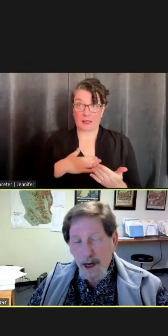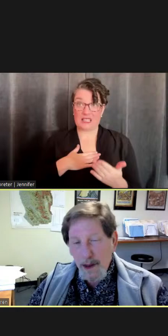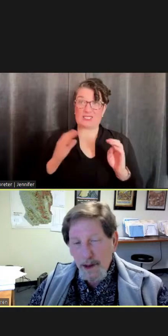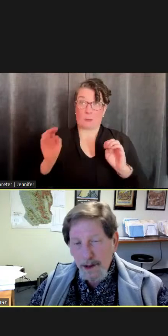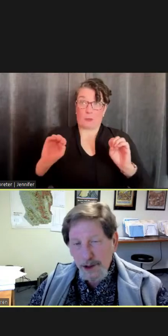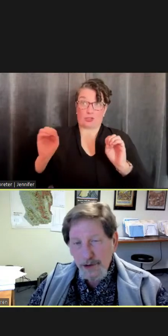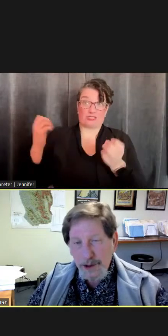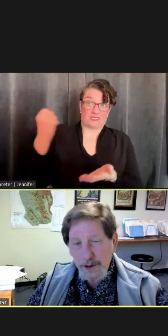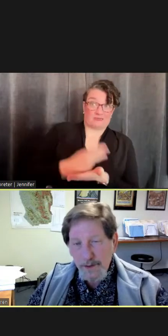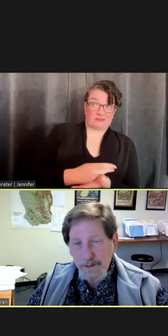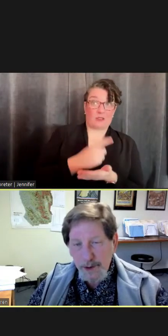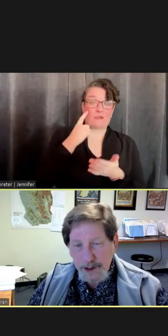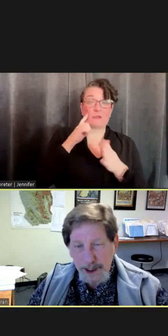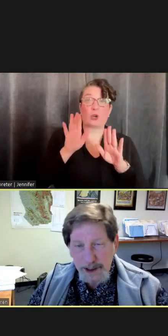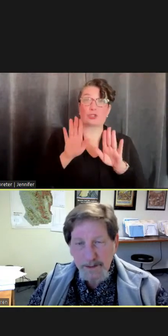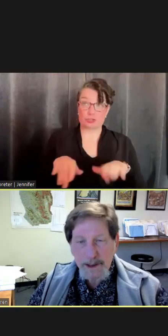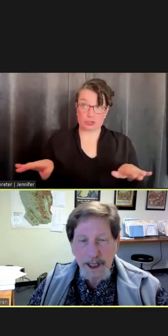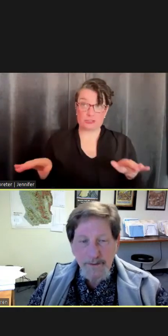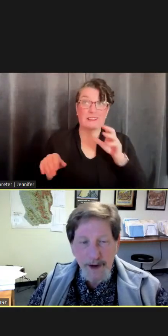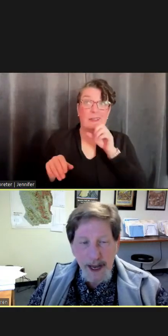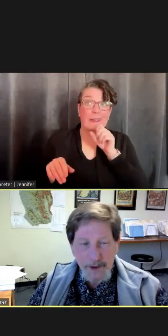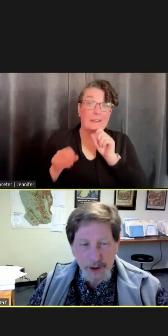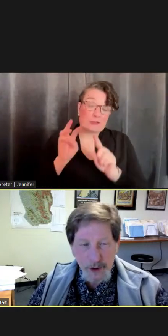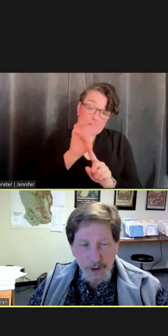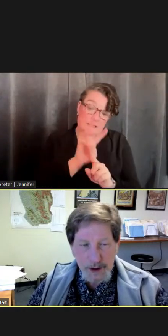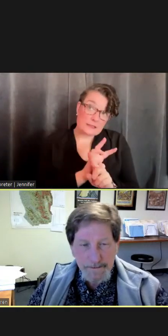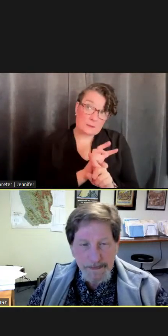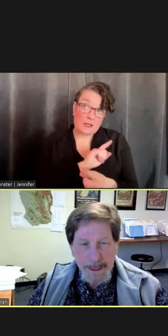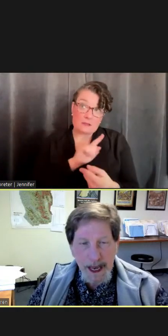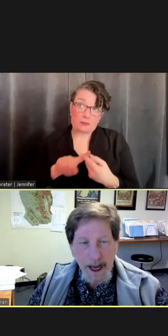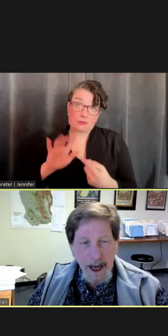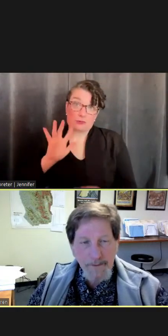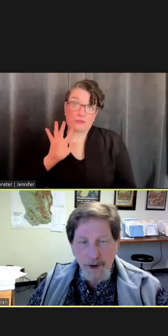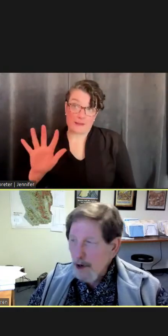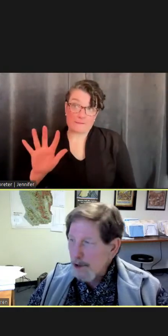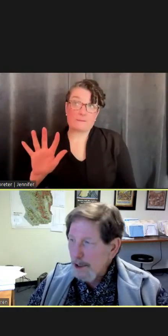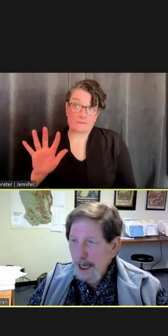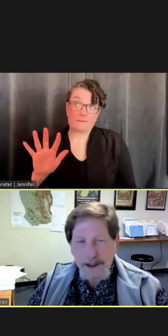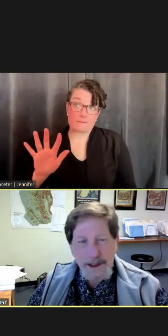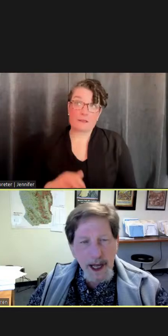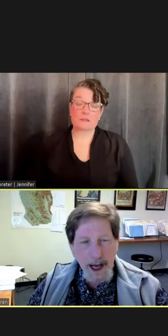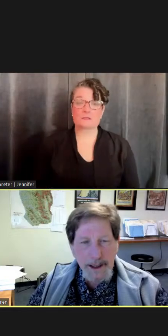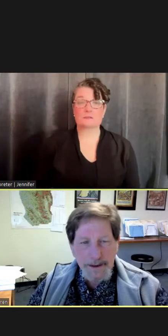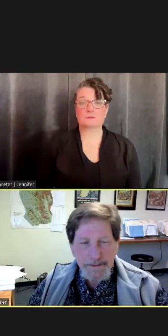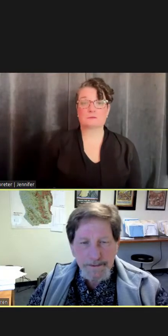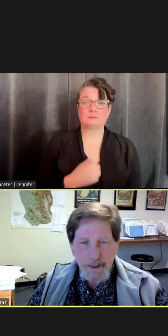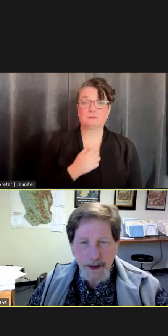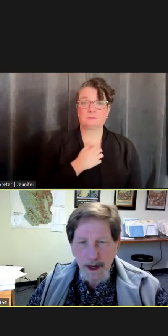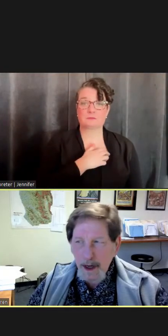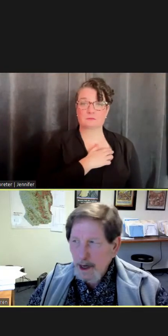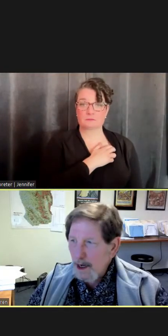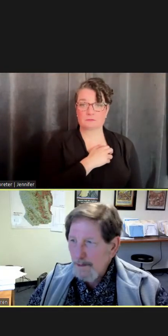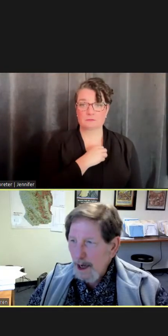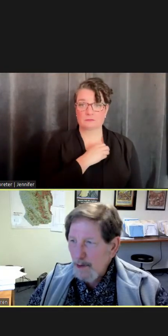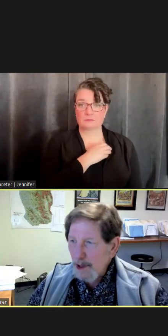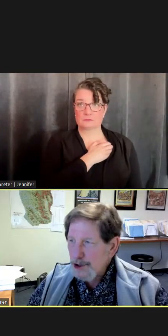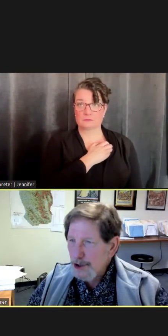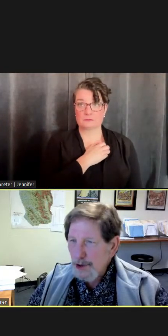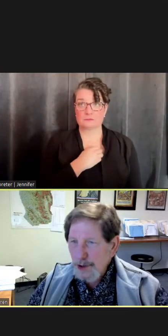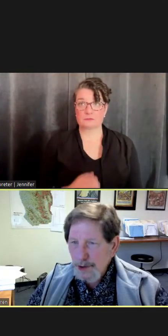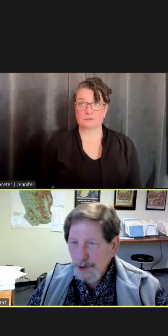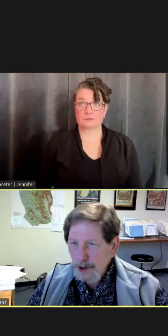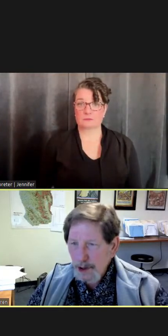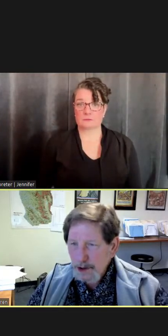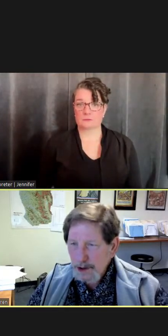for children between 6 months and 5 years old. If we can go to the next slide, I want to